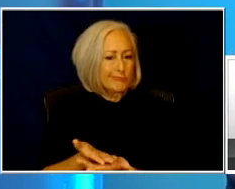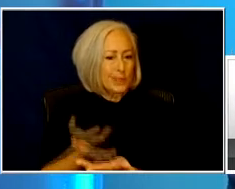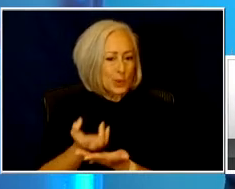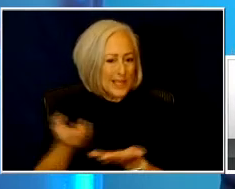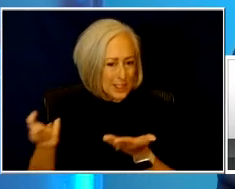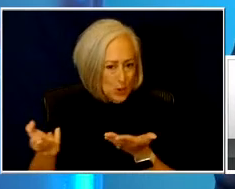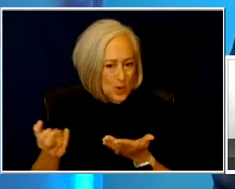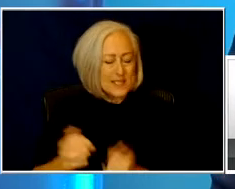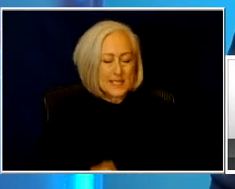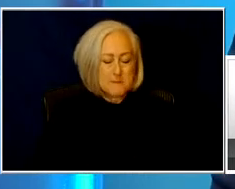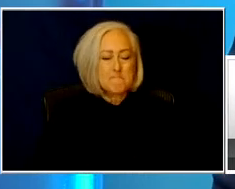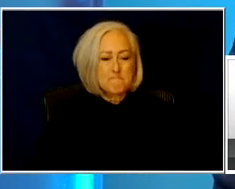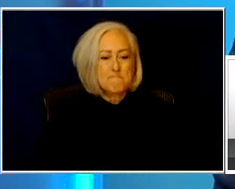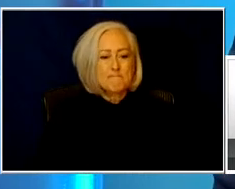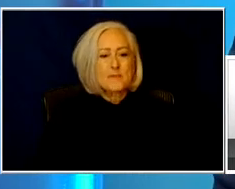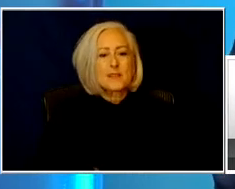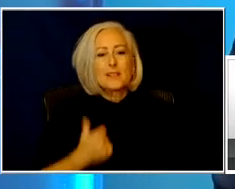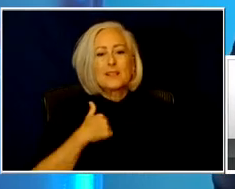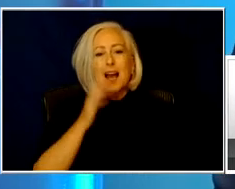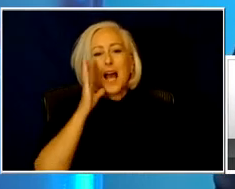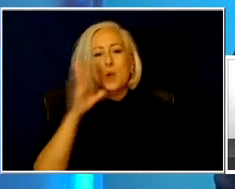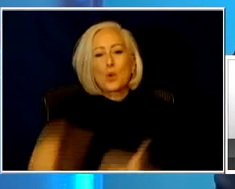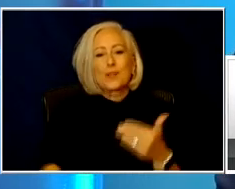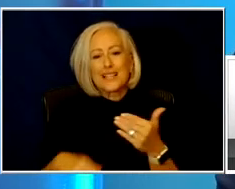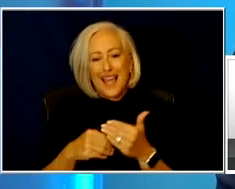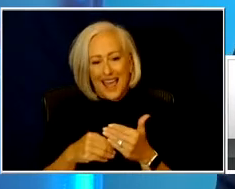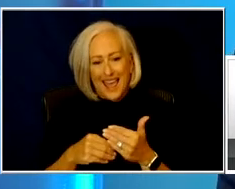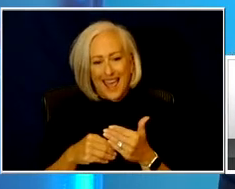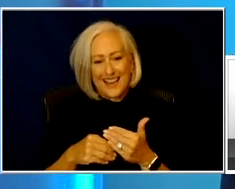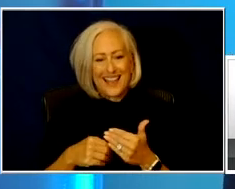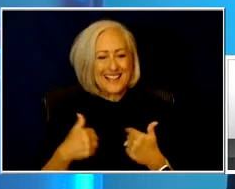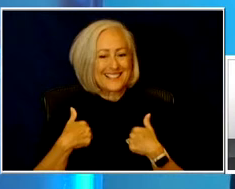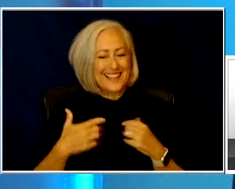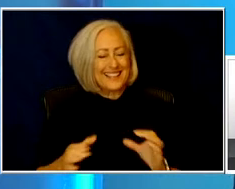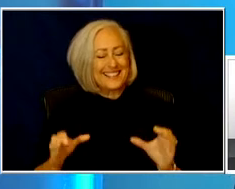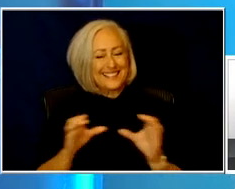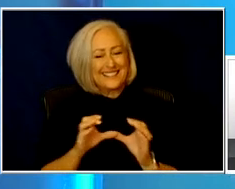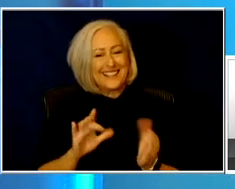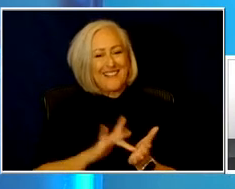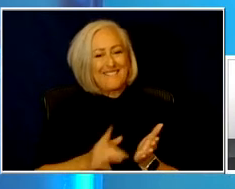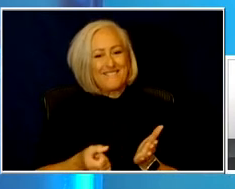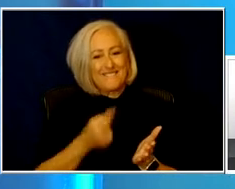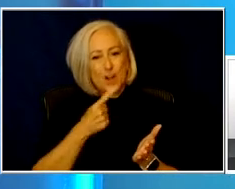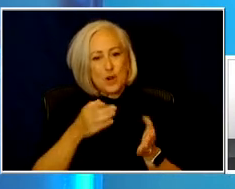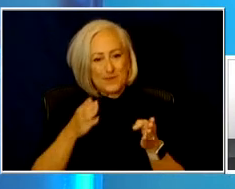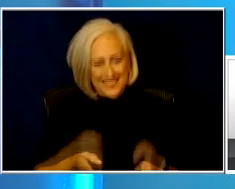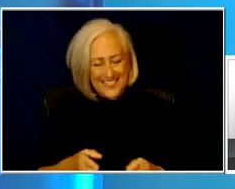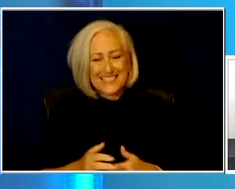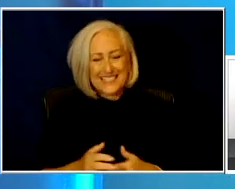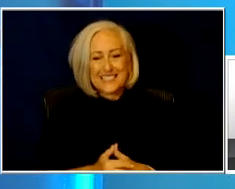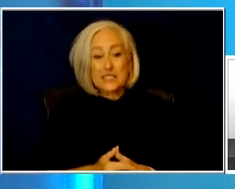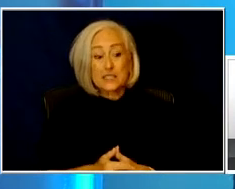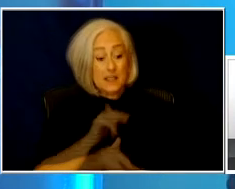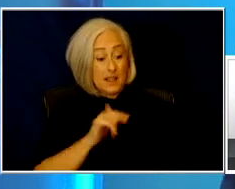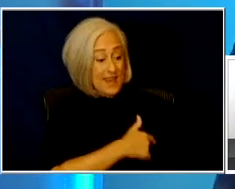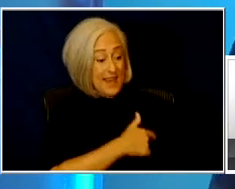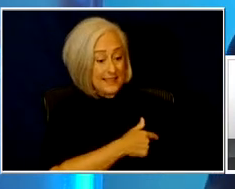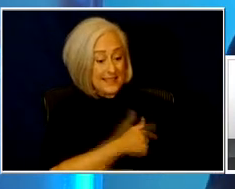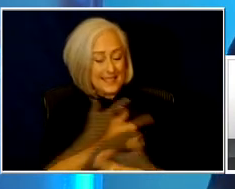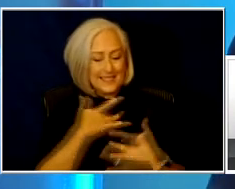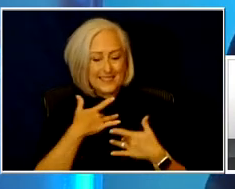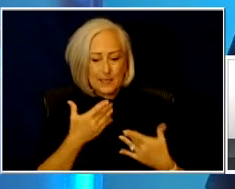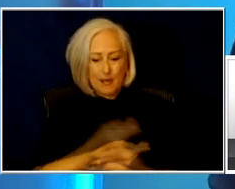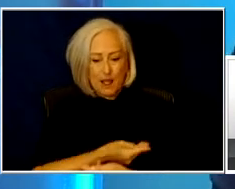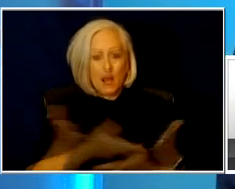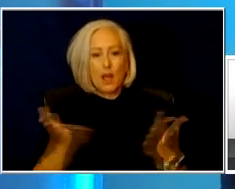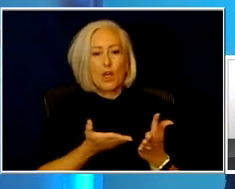on as I'm a pharmacist and also a credible pharmacist the vaccines have been largely distributed through pharmacies through